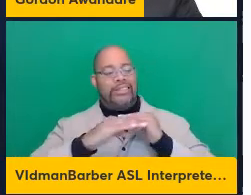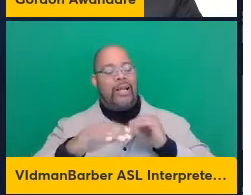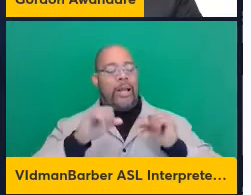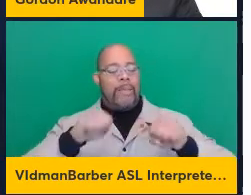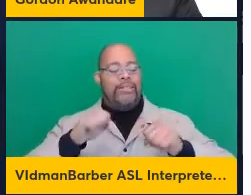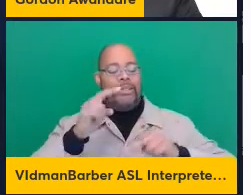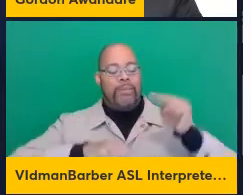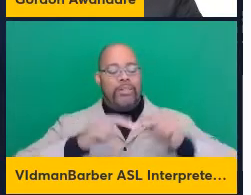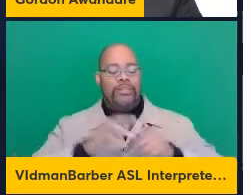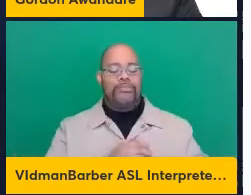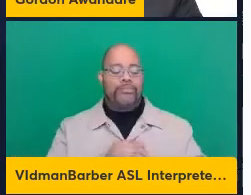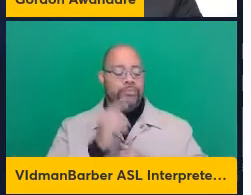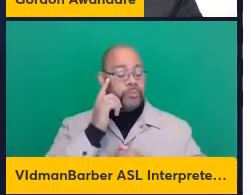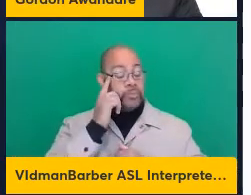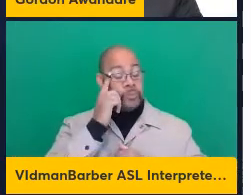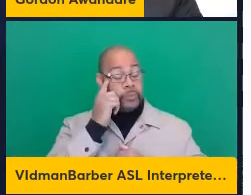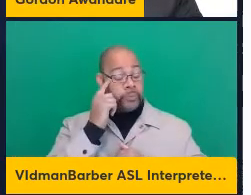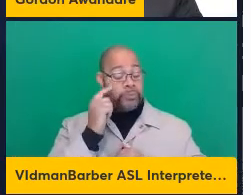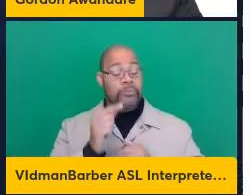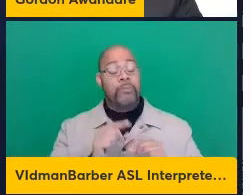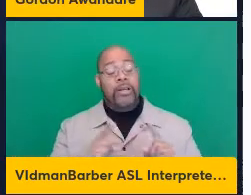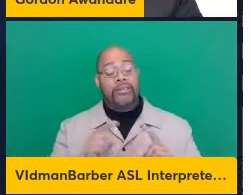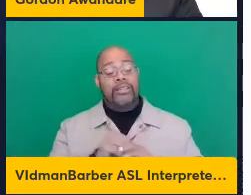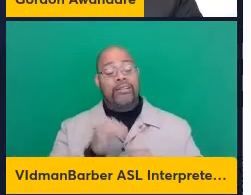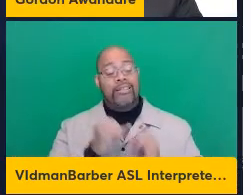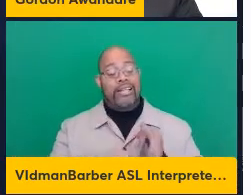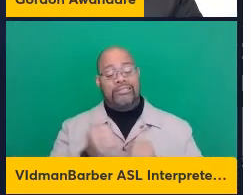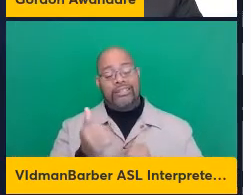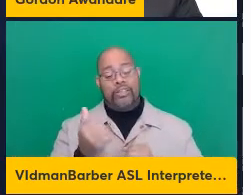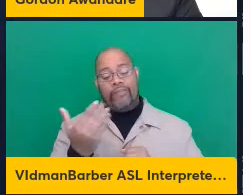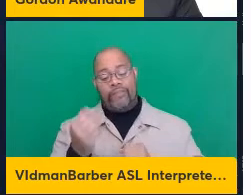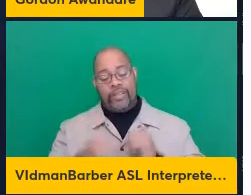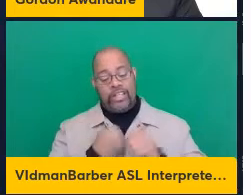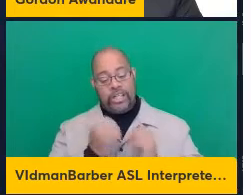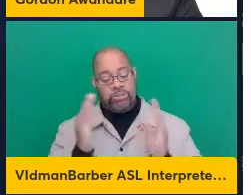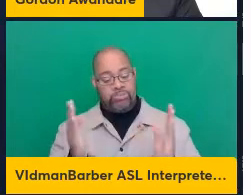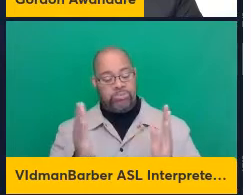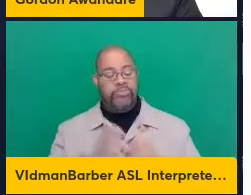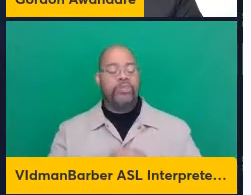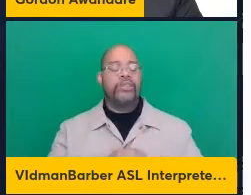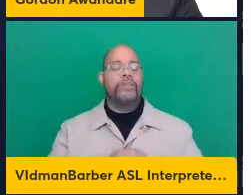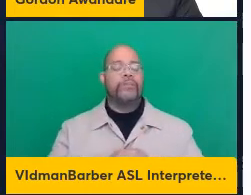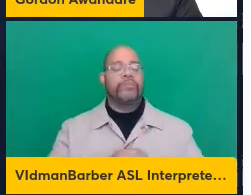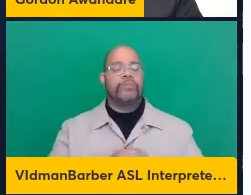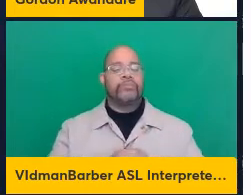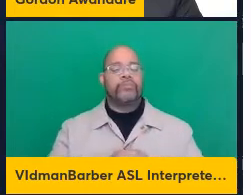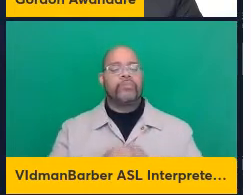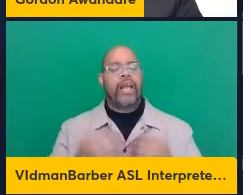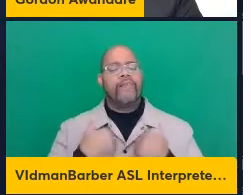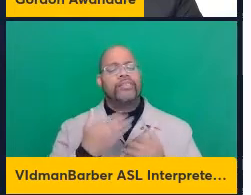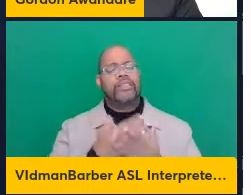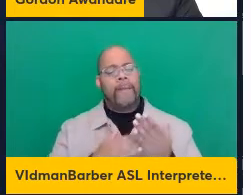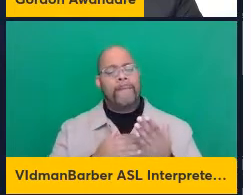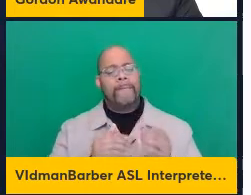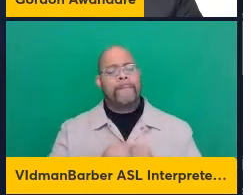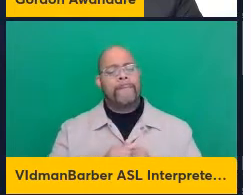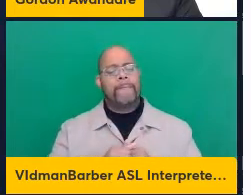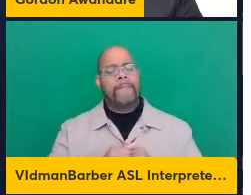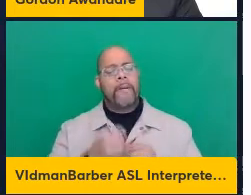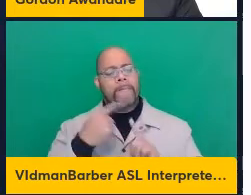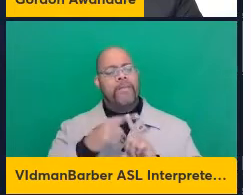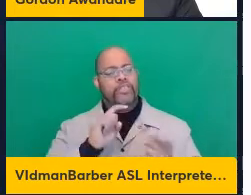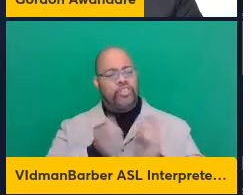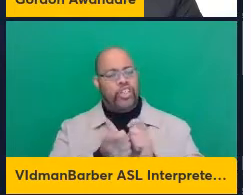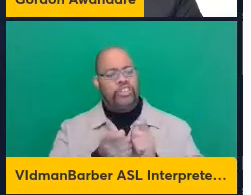capacity building. However, in the last 10 to 15 years, there have been some positive changes